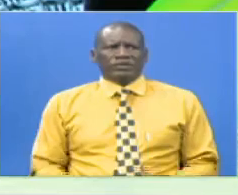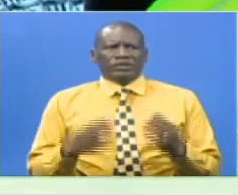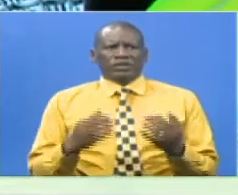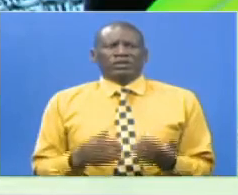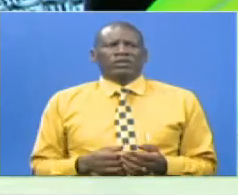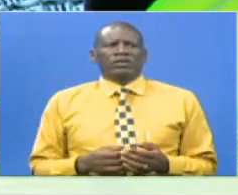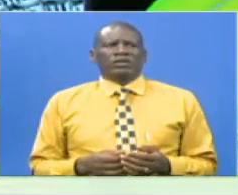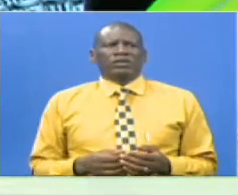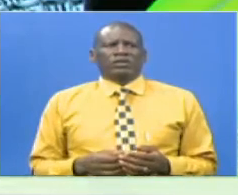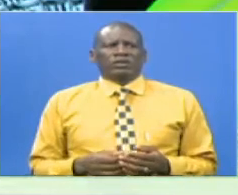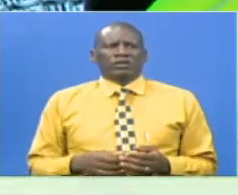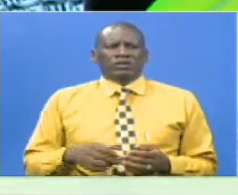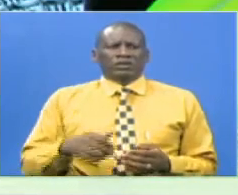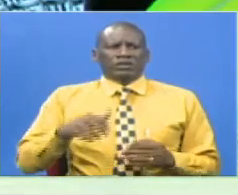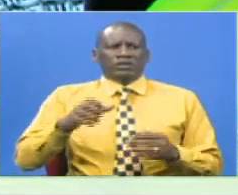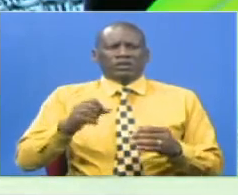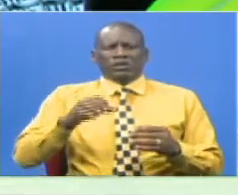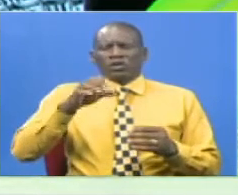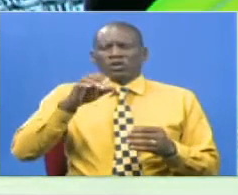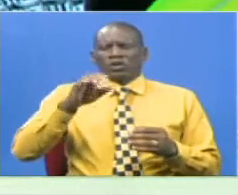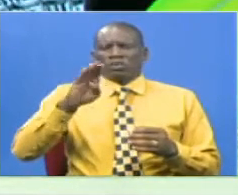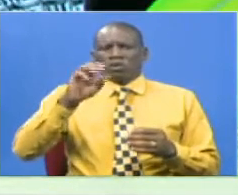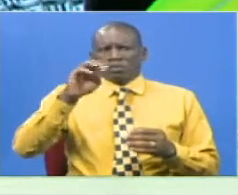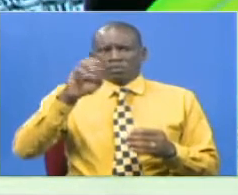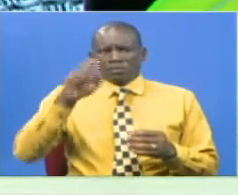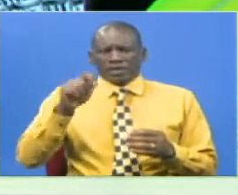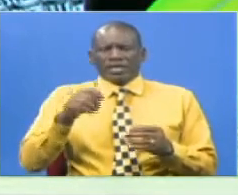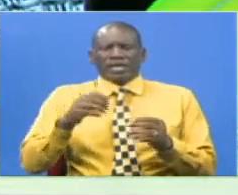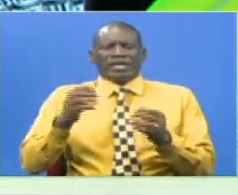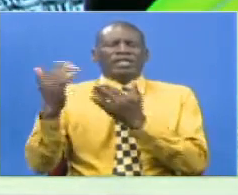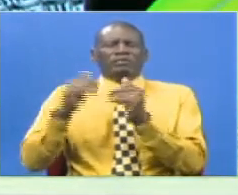Jun Sako and APS Bomet are set to compete in the